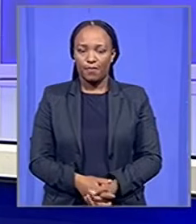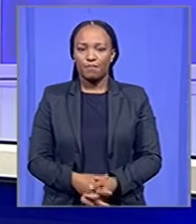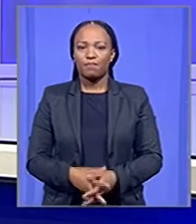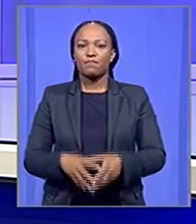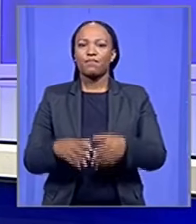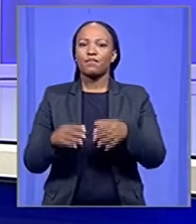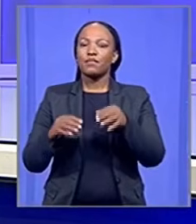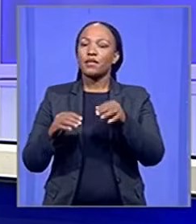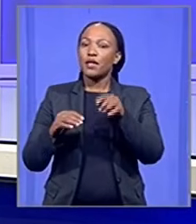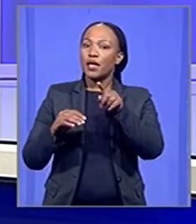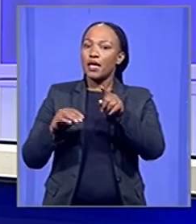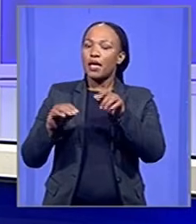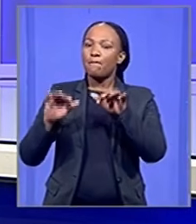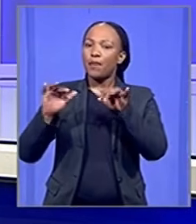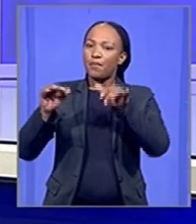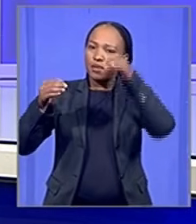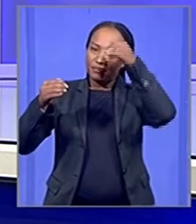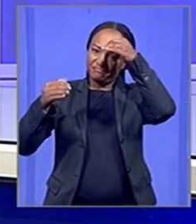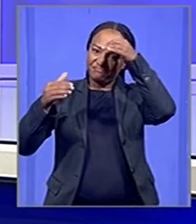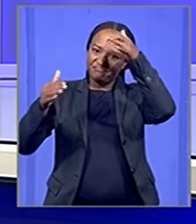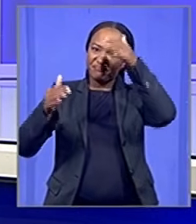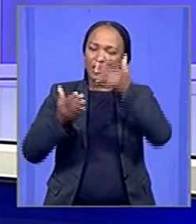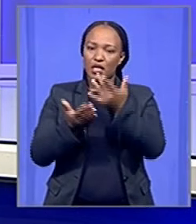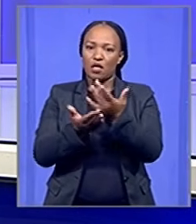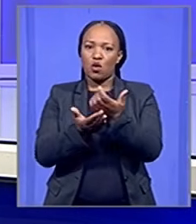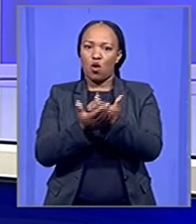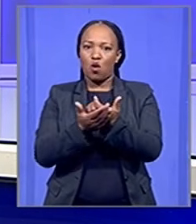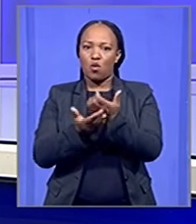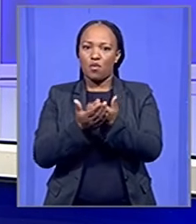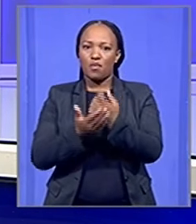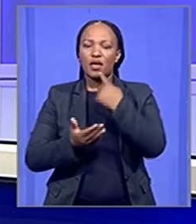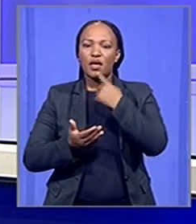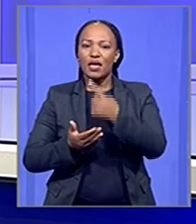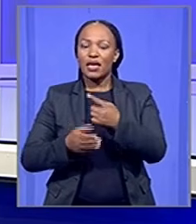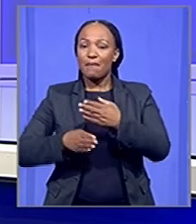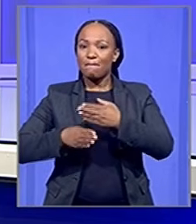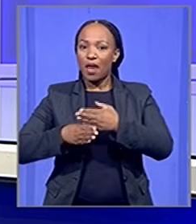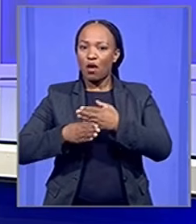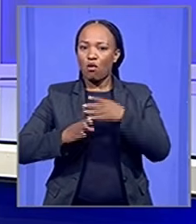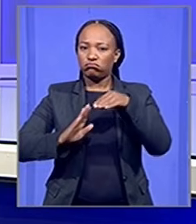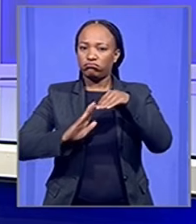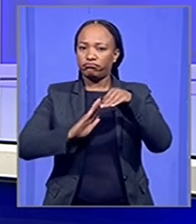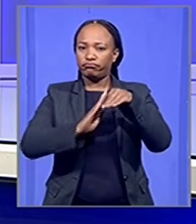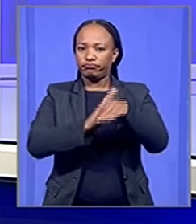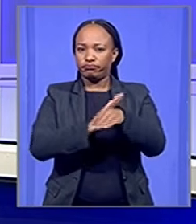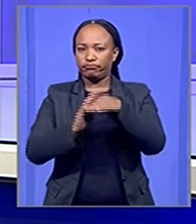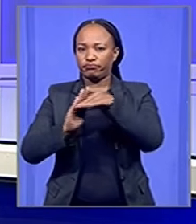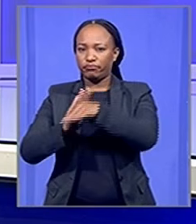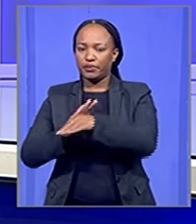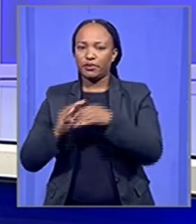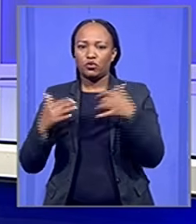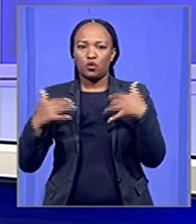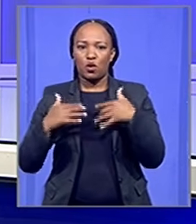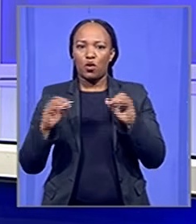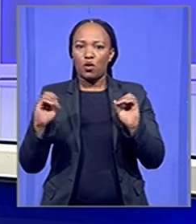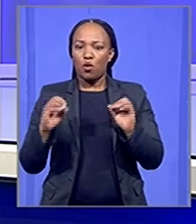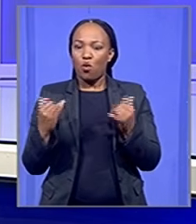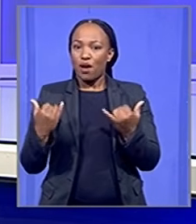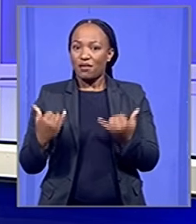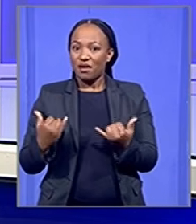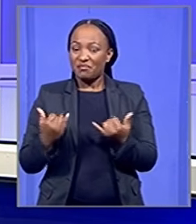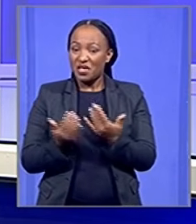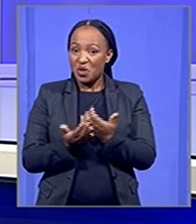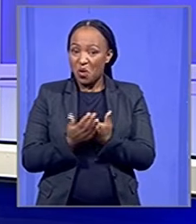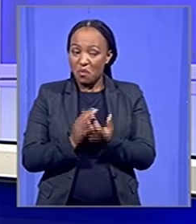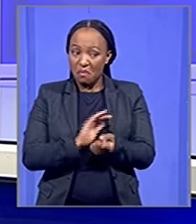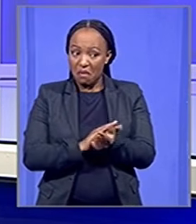Ditsebi tsa moruo di re ho fokotseha ha dipalopalo tsa mesebetsi ha ho makatse ho latela diphephetso tsa ha jwale tsa